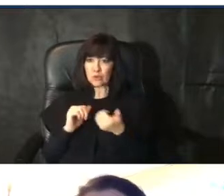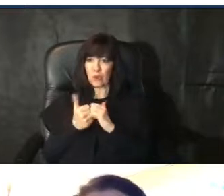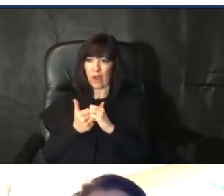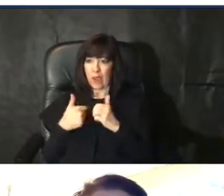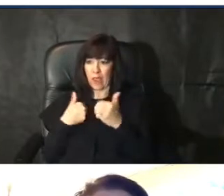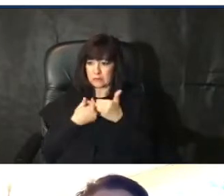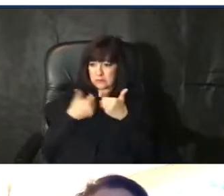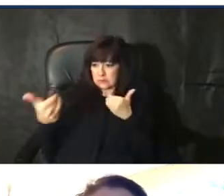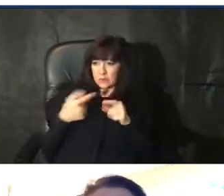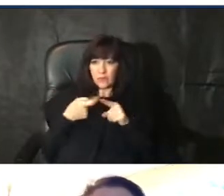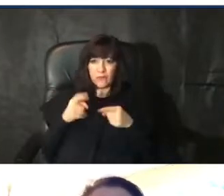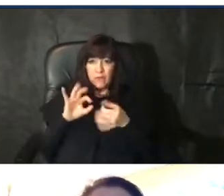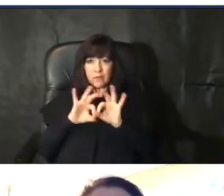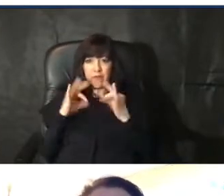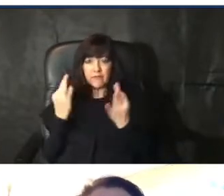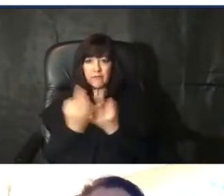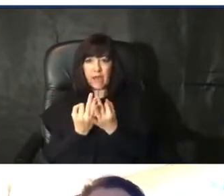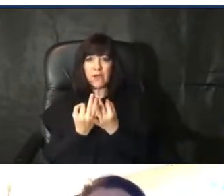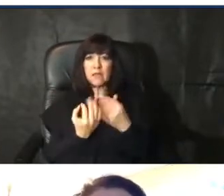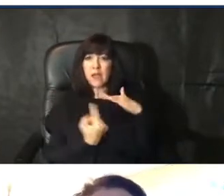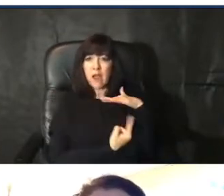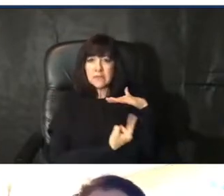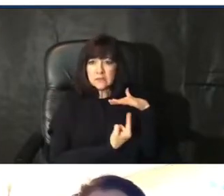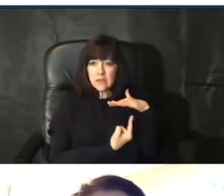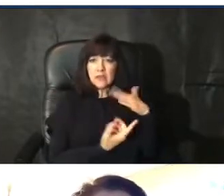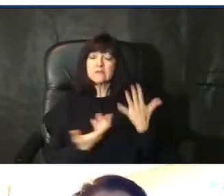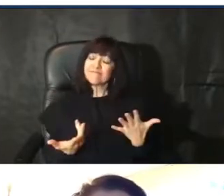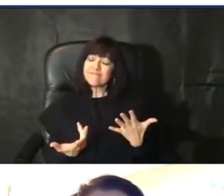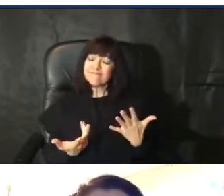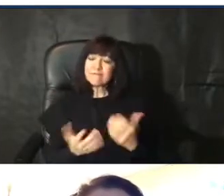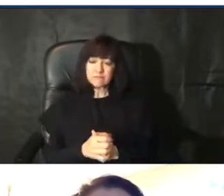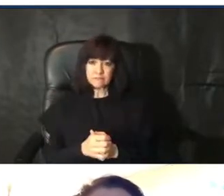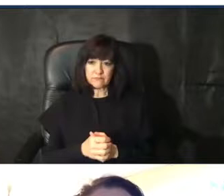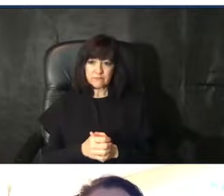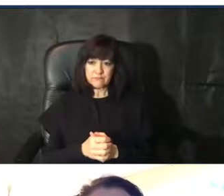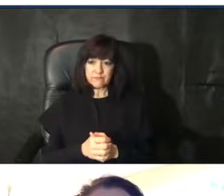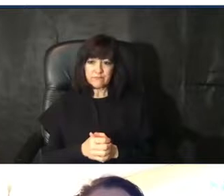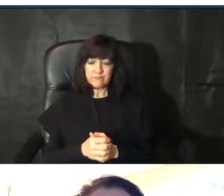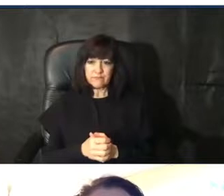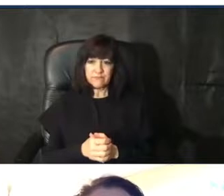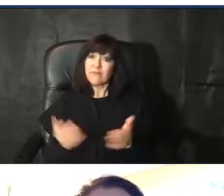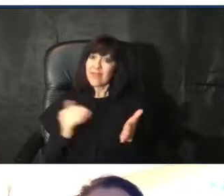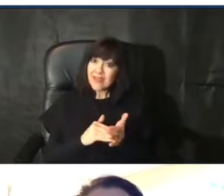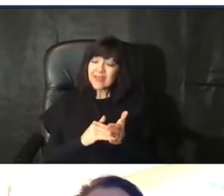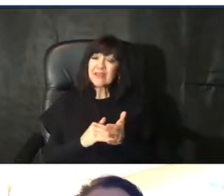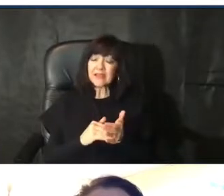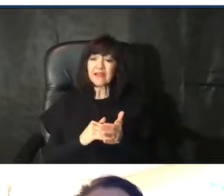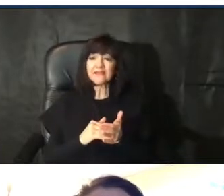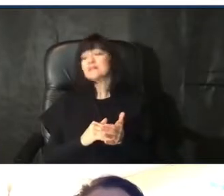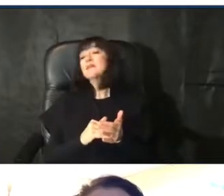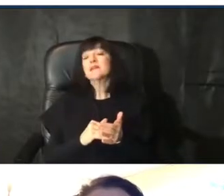the answers, to get the test done. Again, one of you had said they're stressing